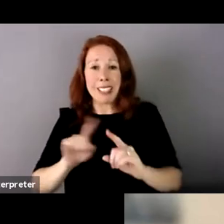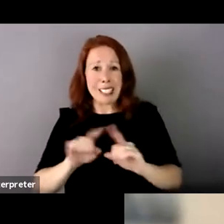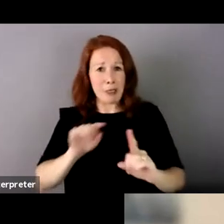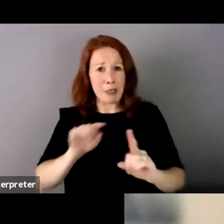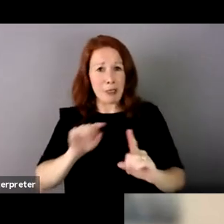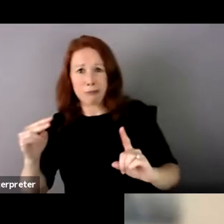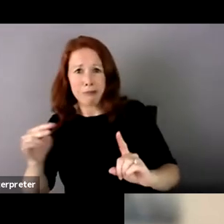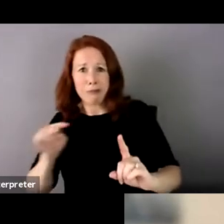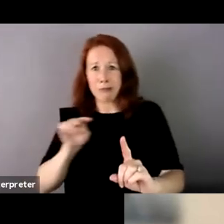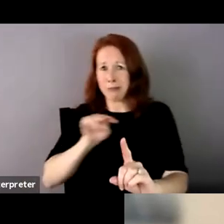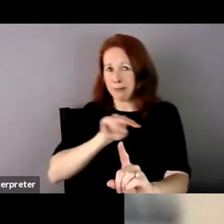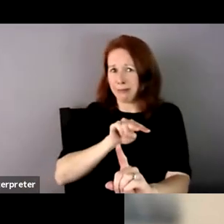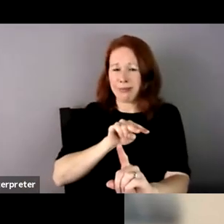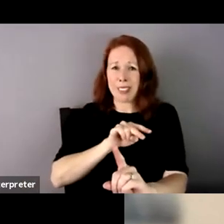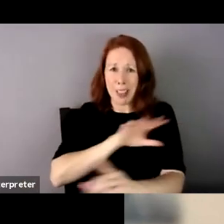and perspectives.